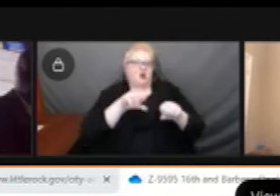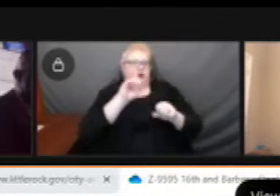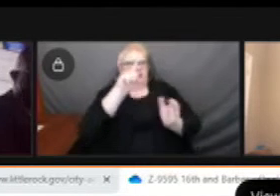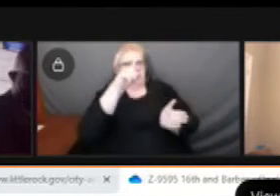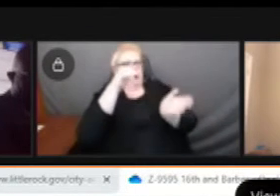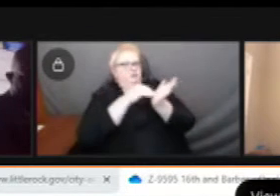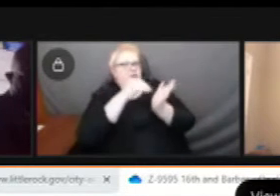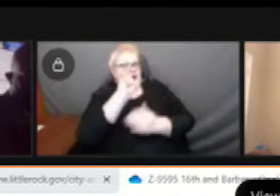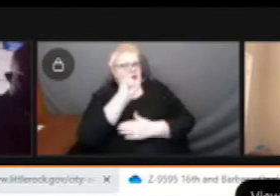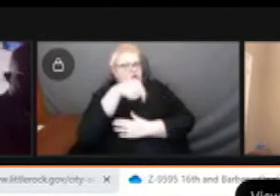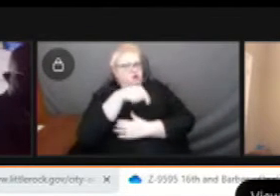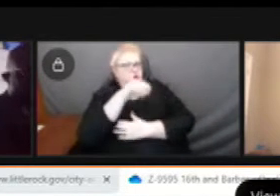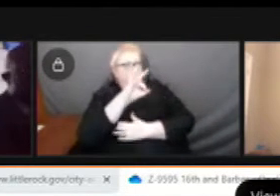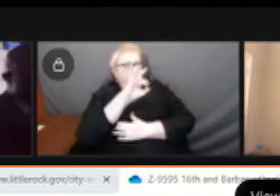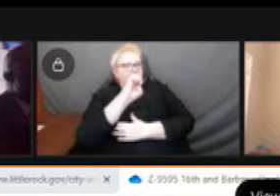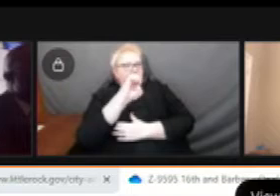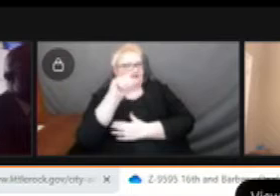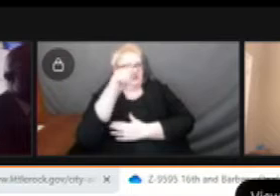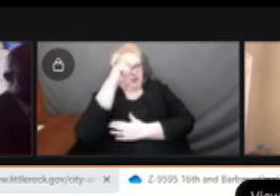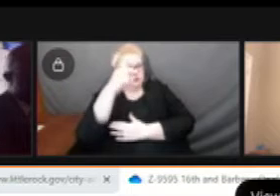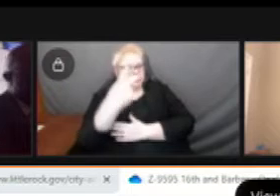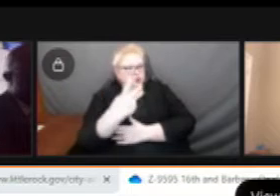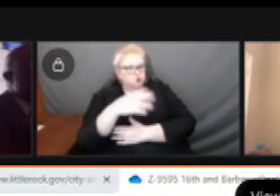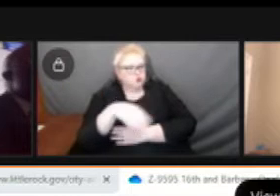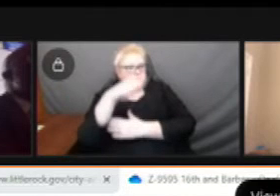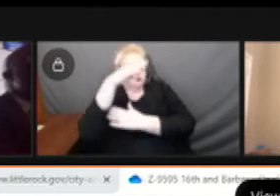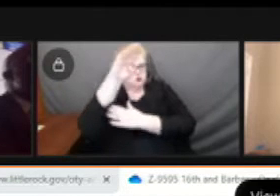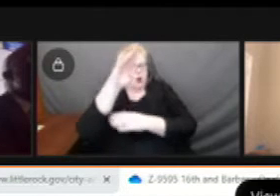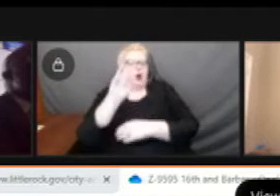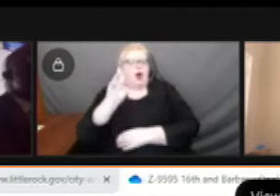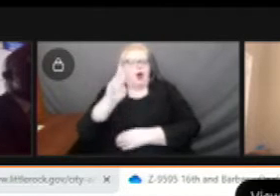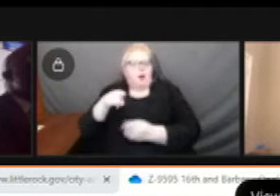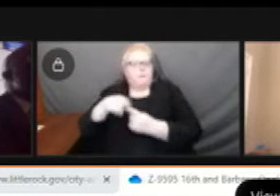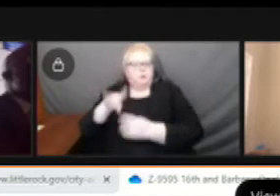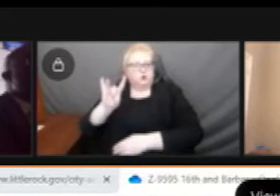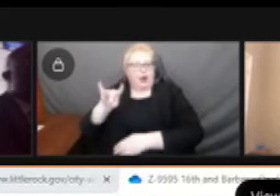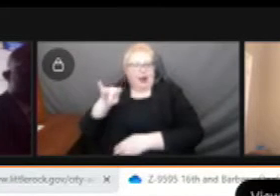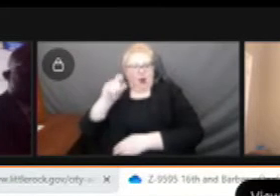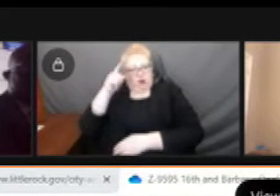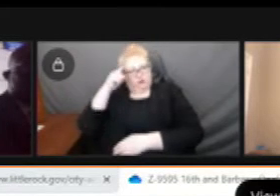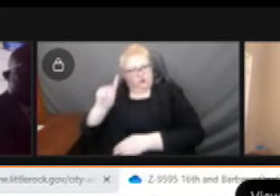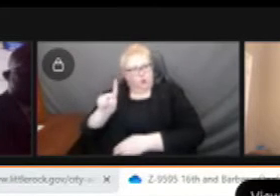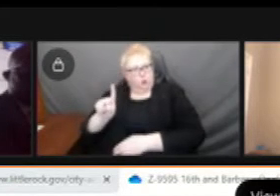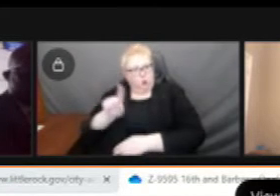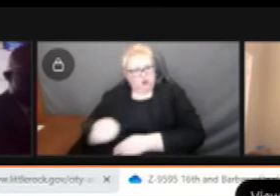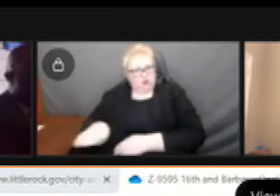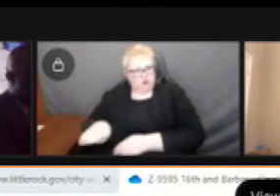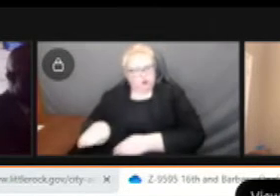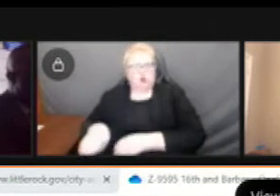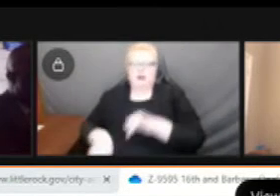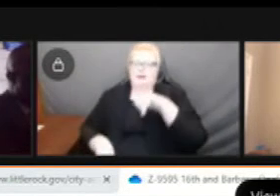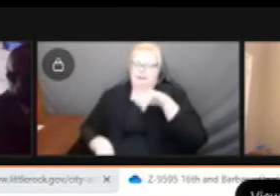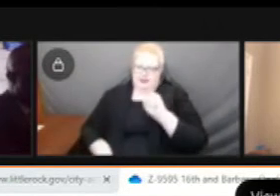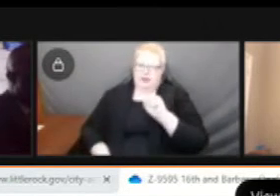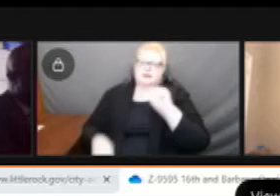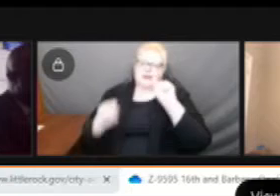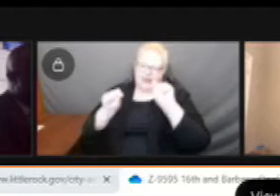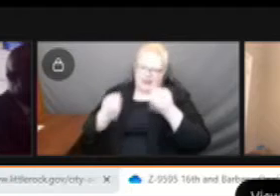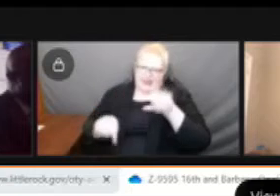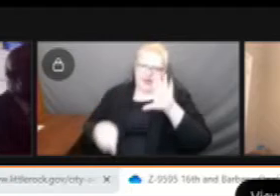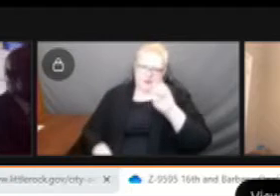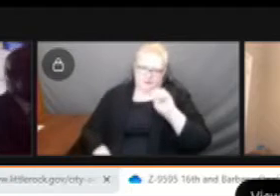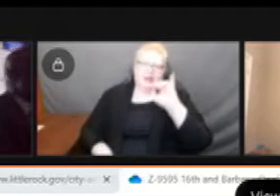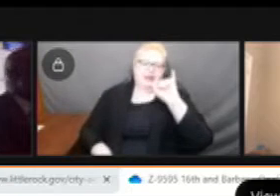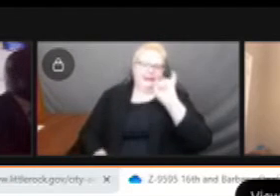and up to the 800 for the 1-story. Yes, ma'am, it could be up to. If you built to the